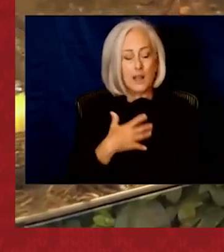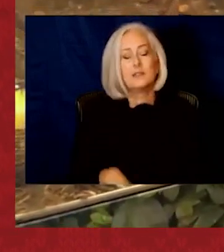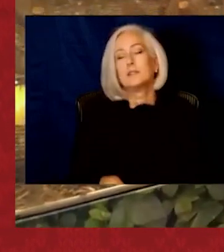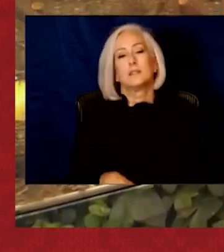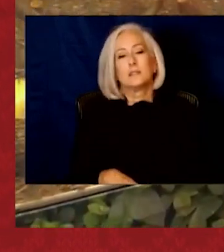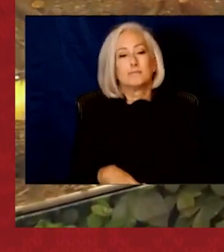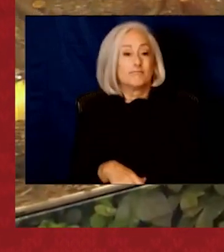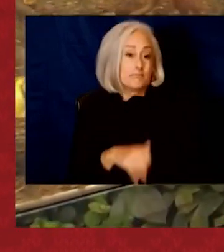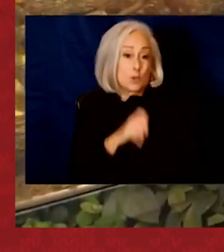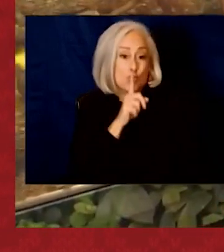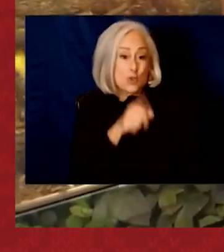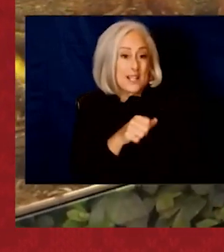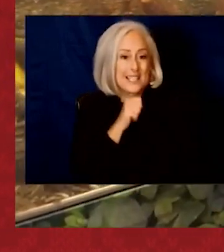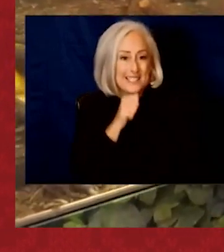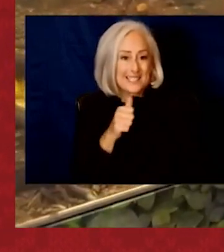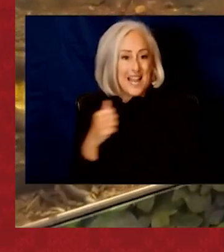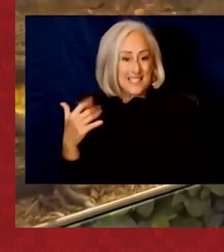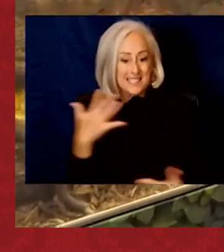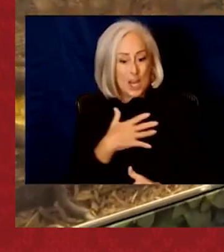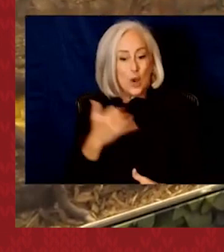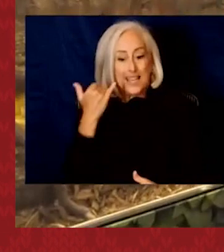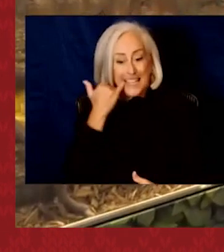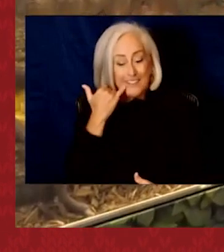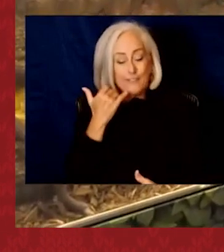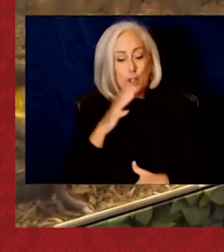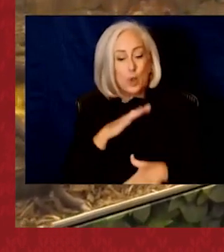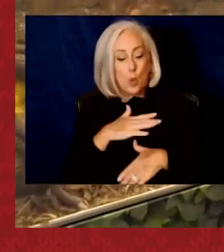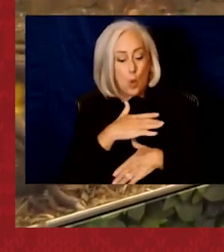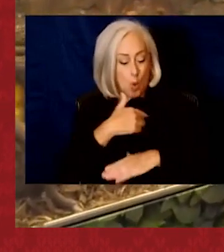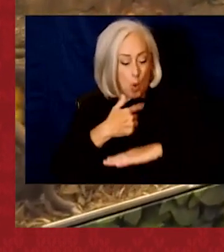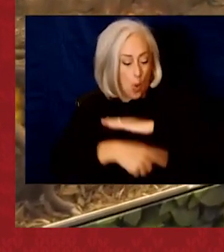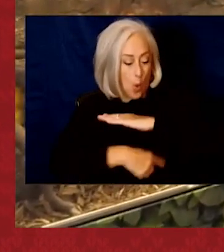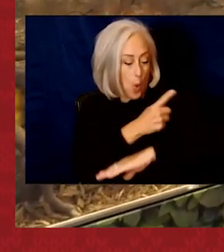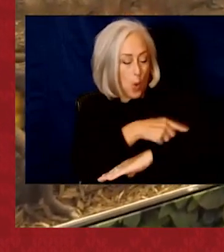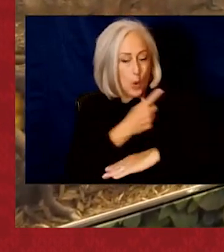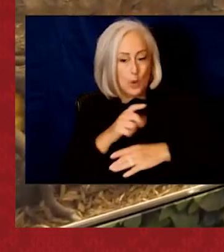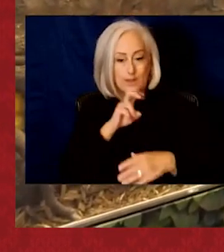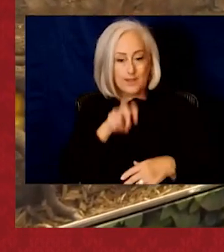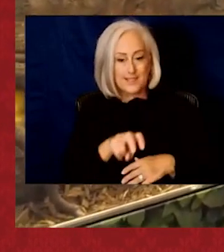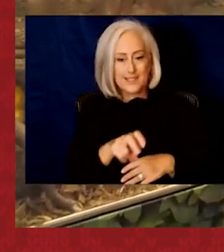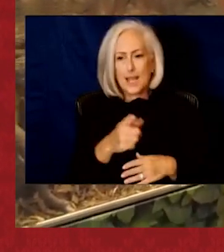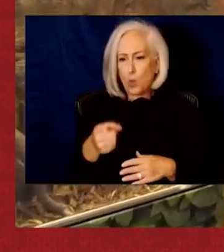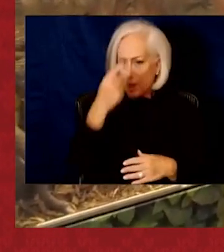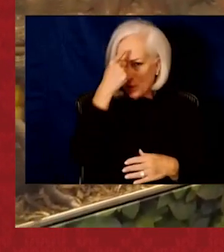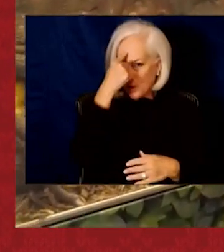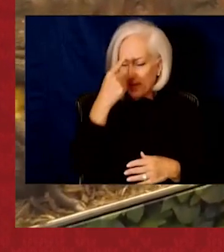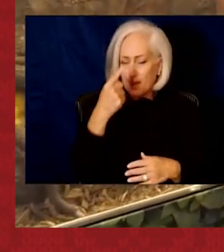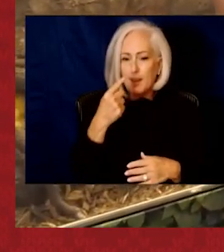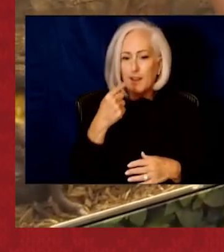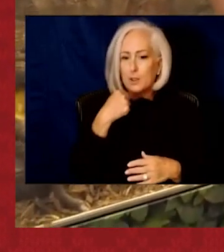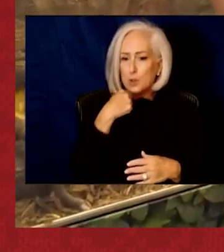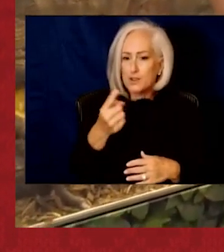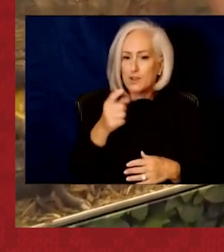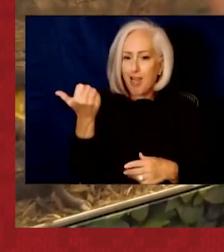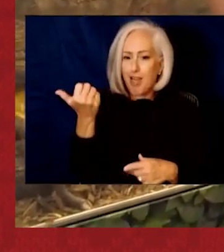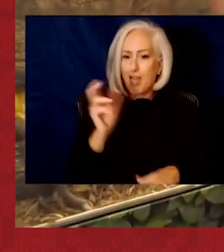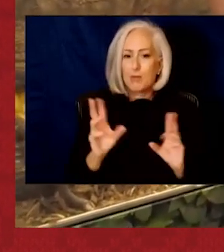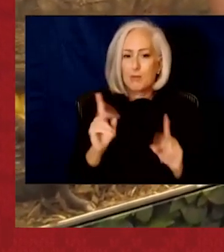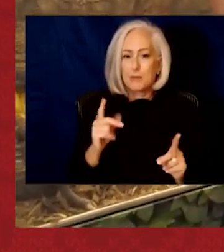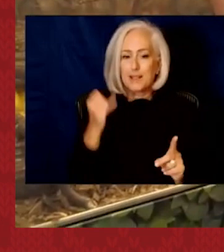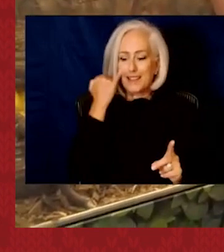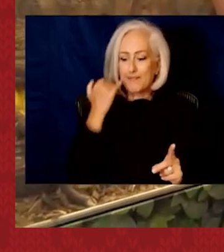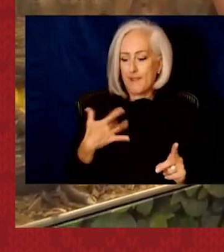scary when you're actually holding the snake. And it, what would you say to other people who are frightened of snakes and afraid. I mean, there's a